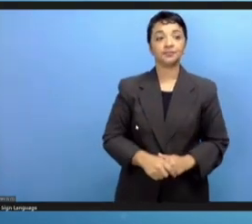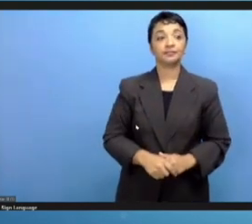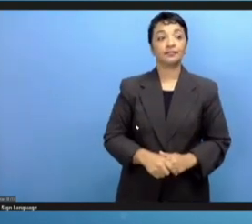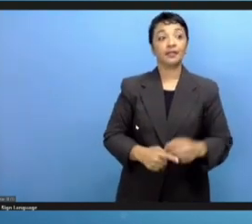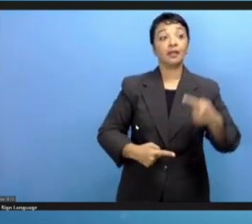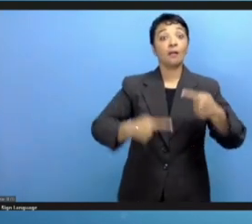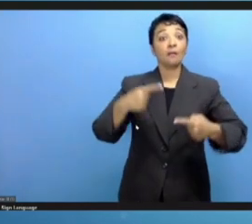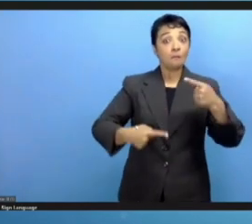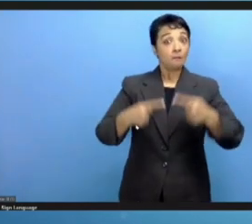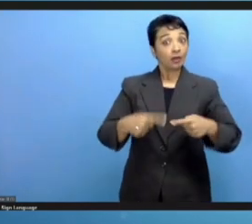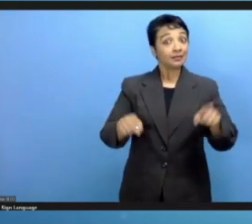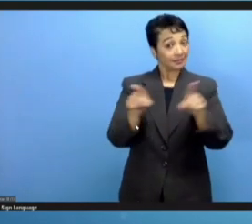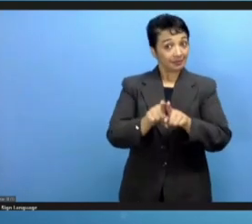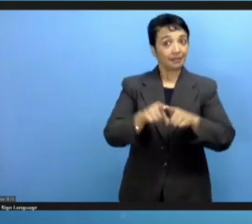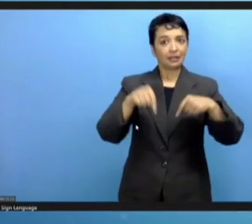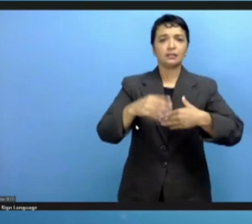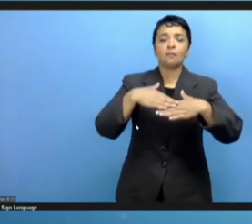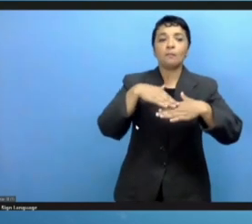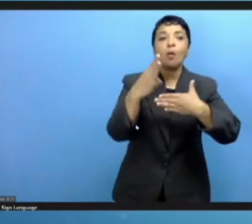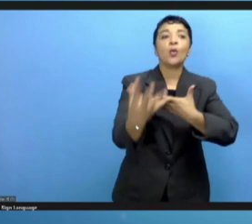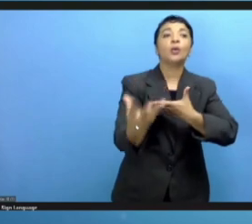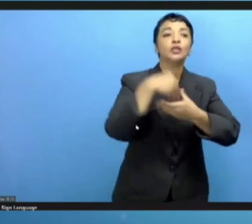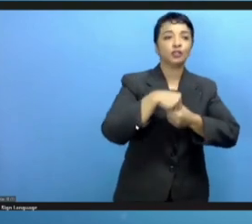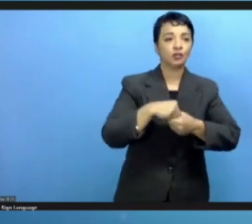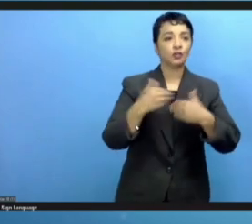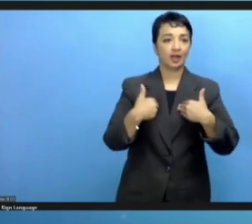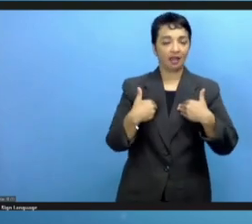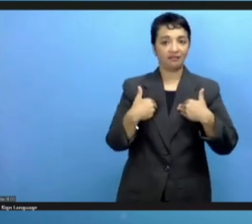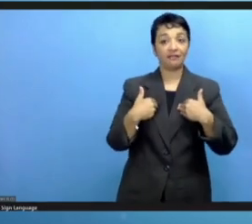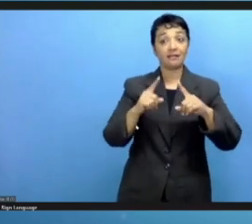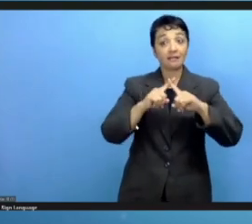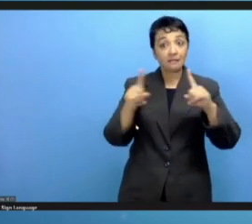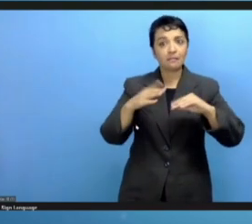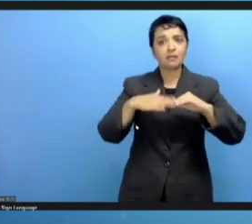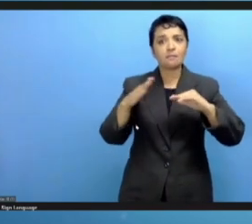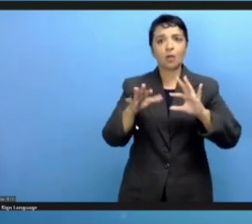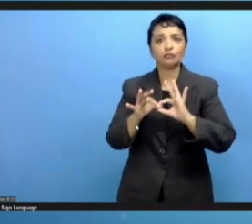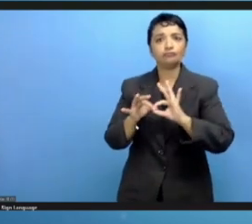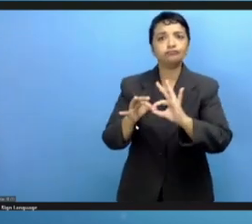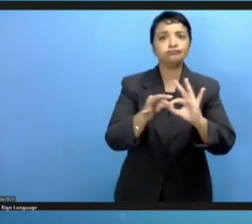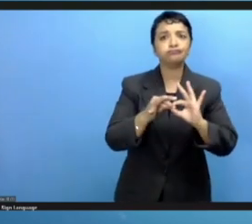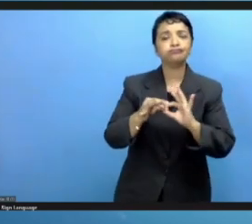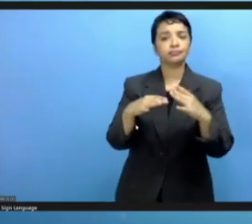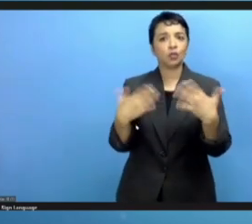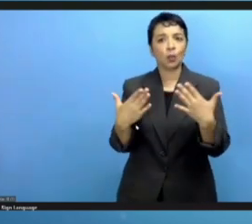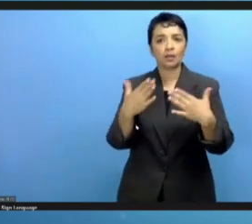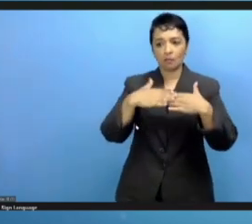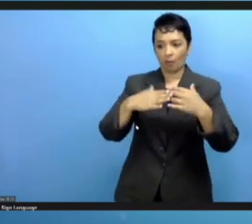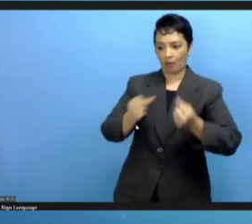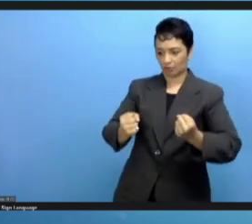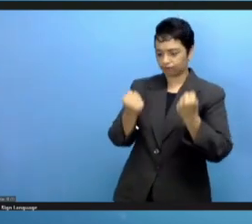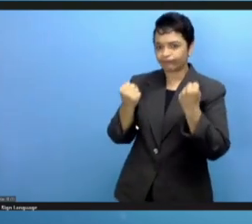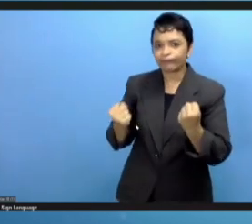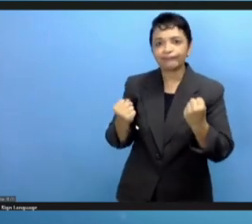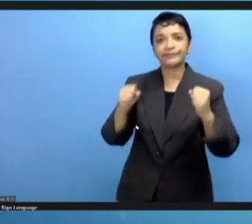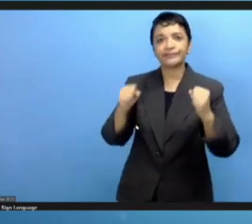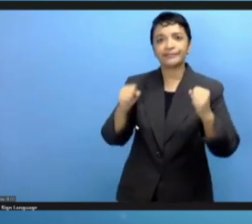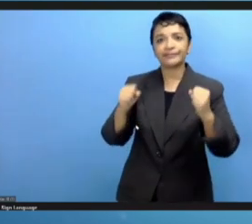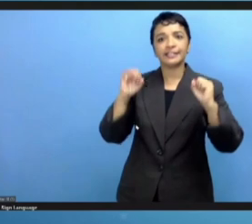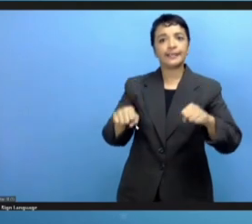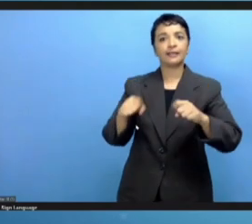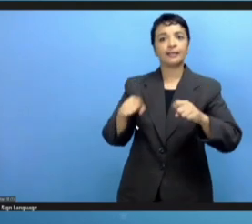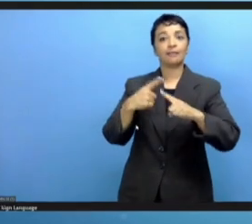greater participation, but it has also posed a threat to political stability, sovereignty, and democratic values